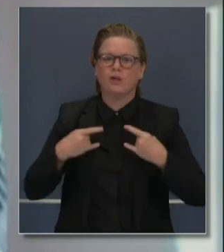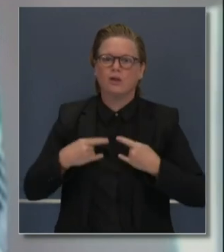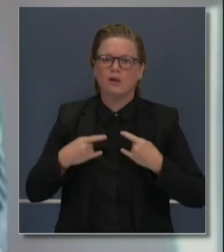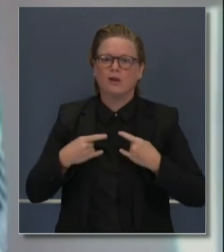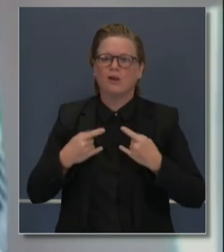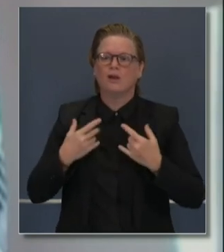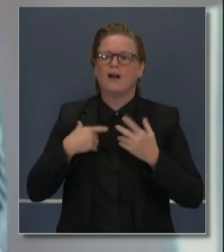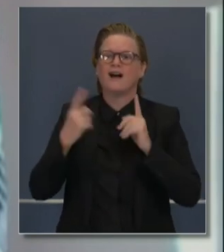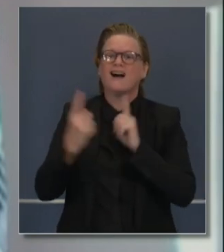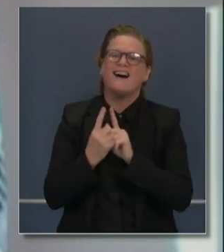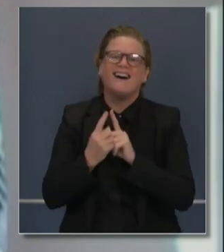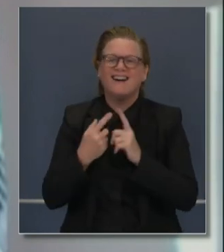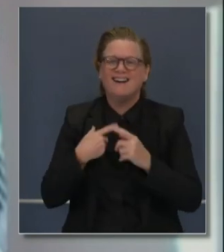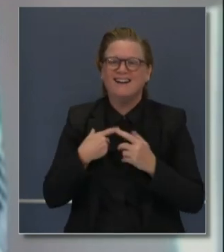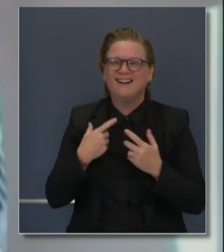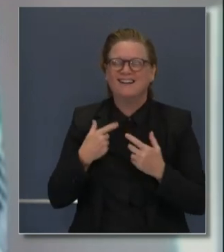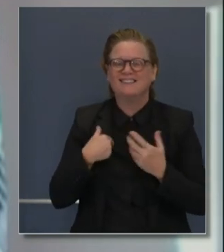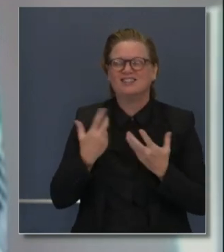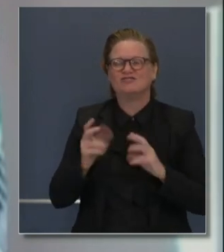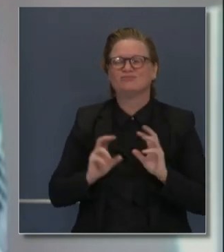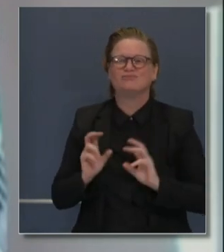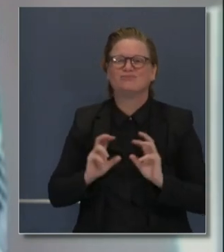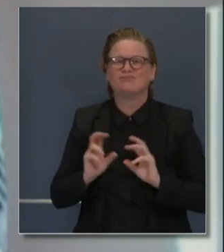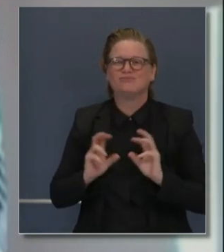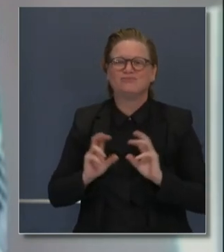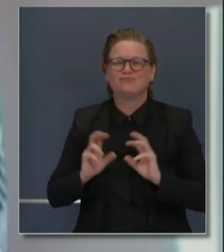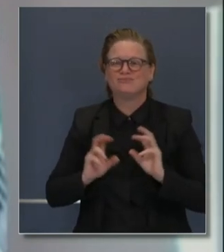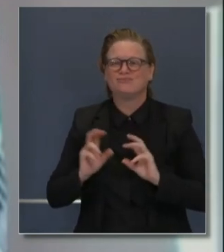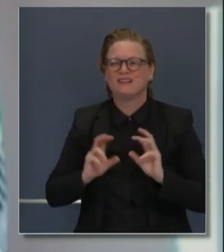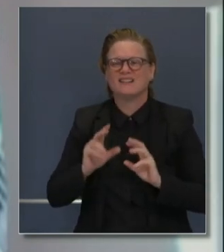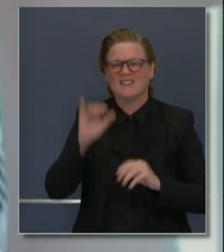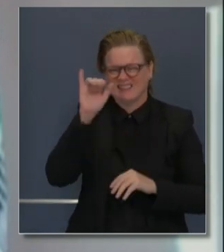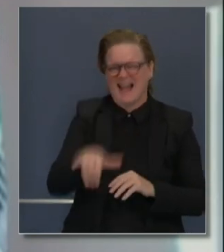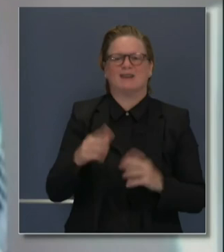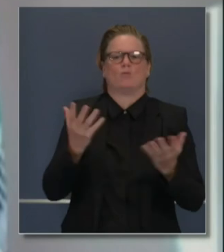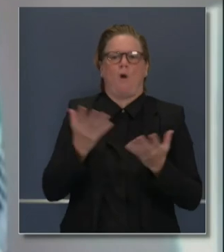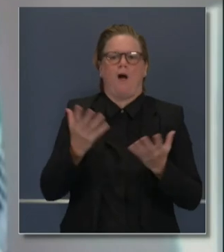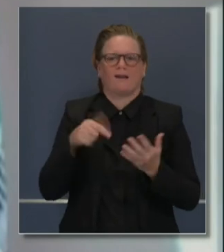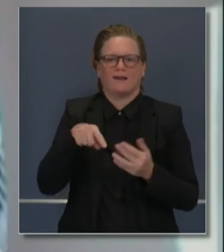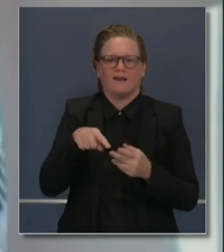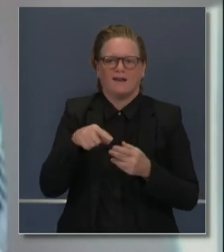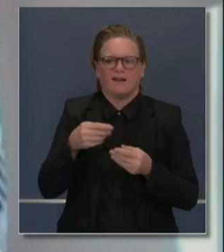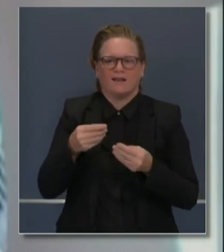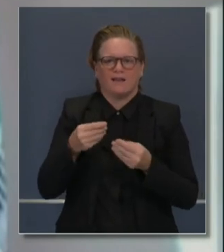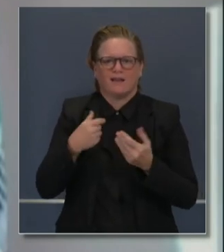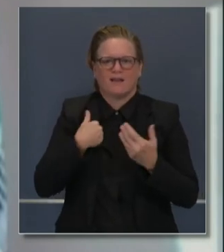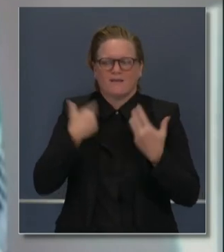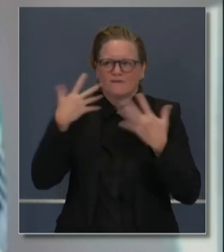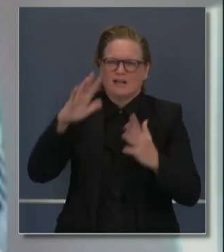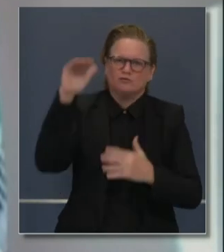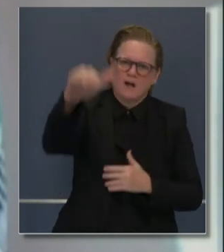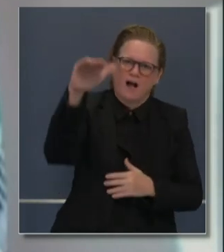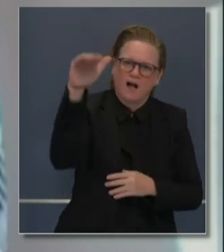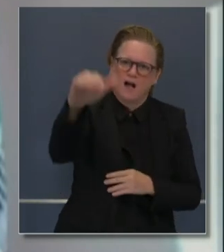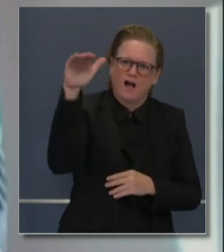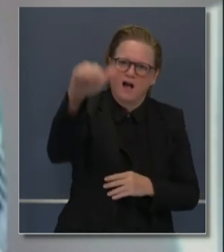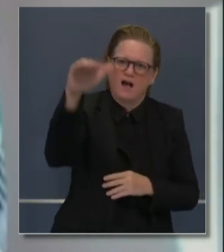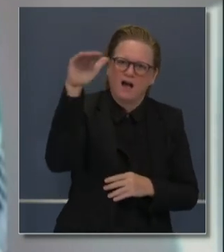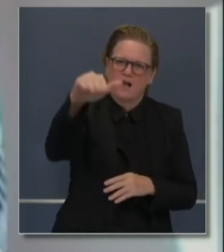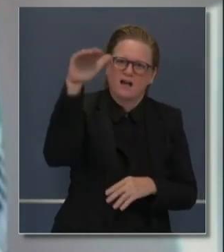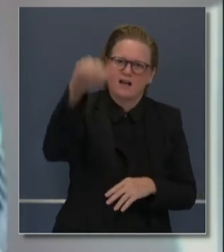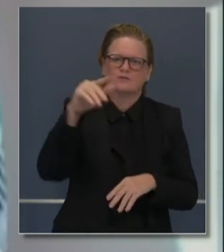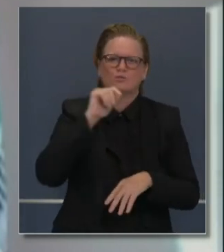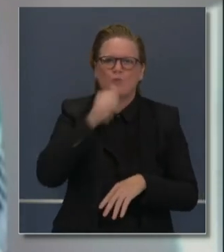you and others who aren't in your household, all of those things that we've been talking about for months are only amplified today because